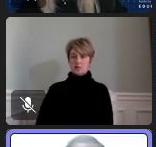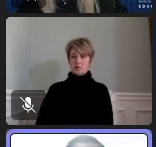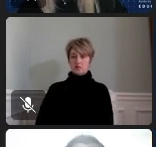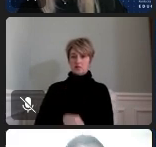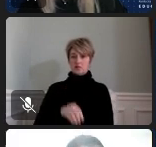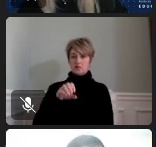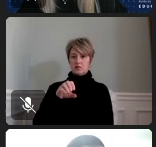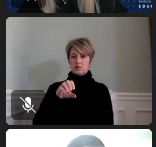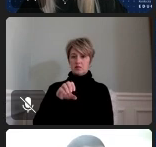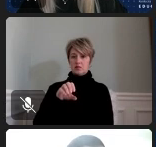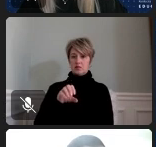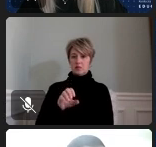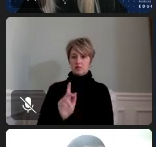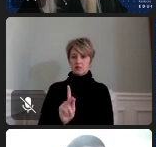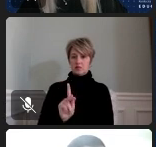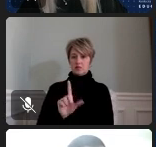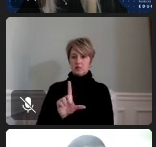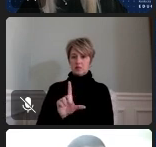Kleiner.